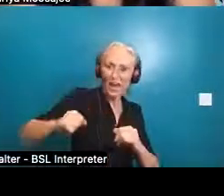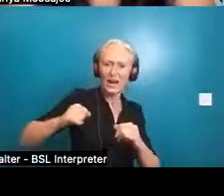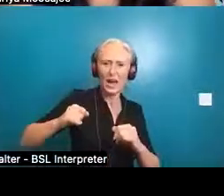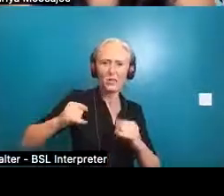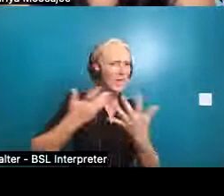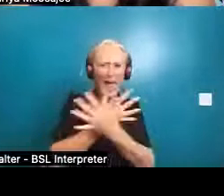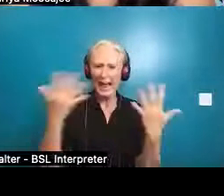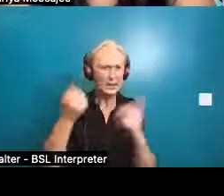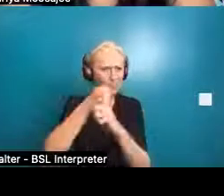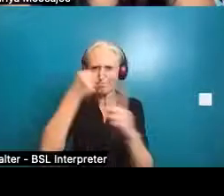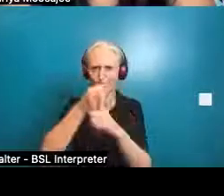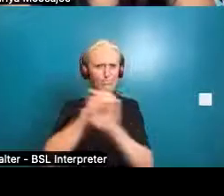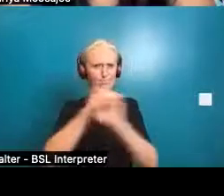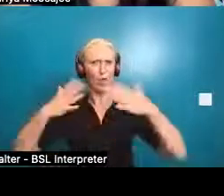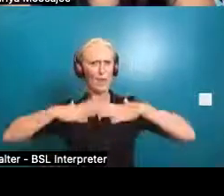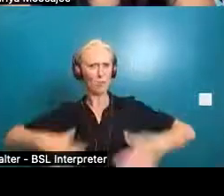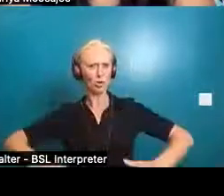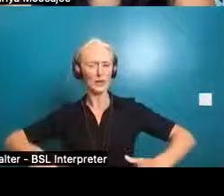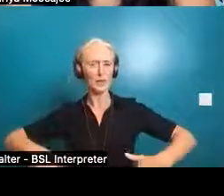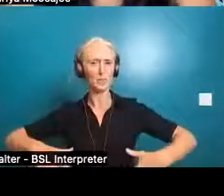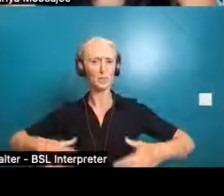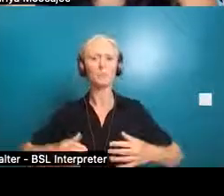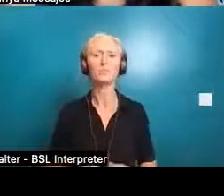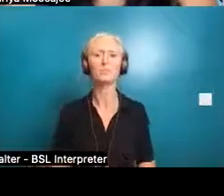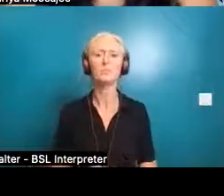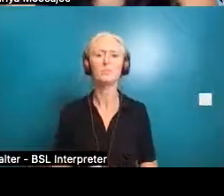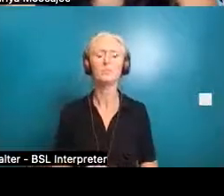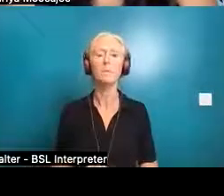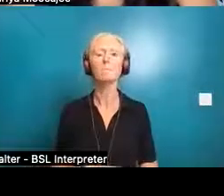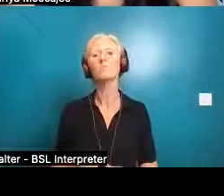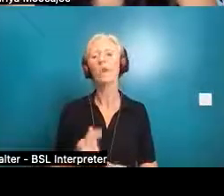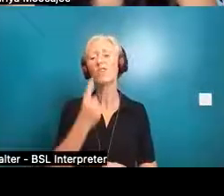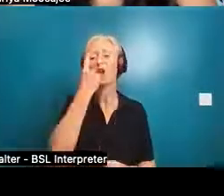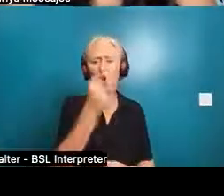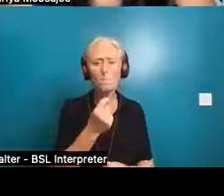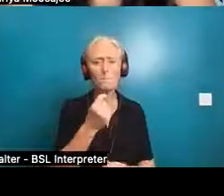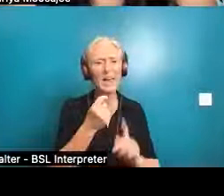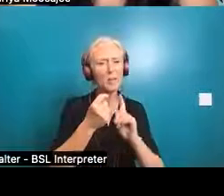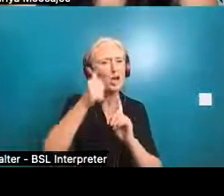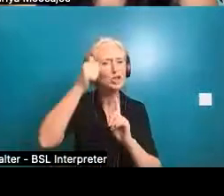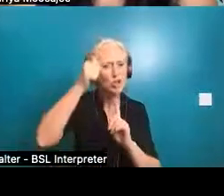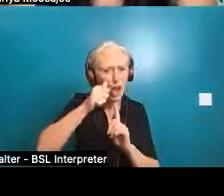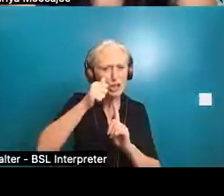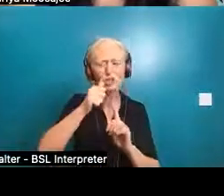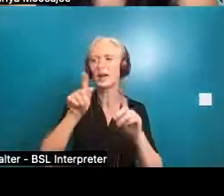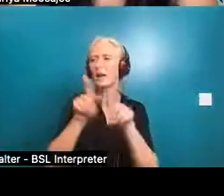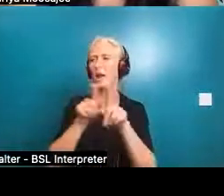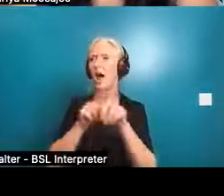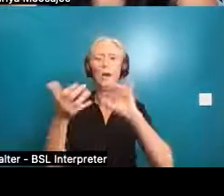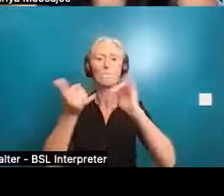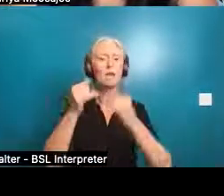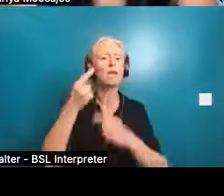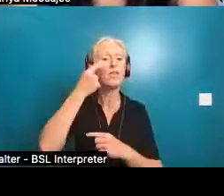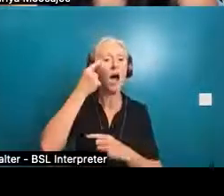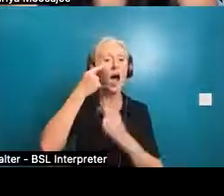safe. If it involves an intervention, like a surgical treatment, like an injection into the eye,